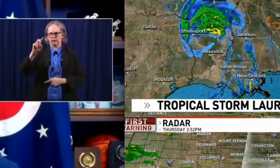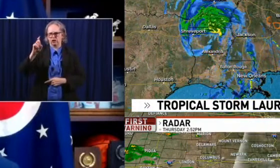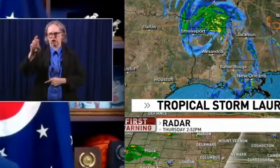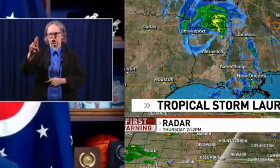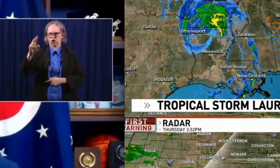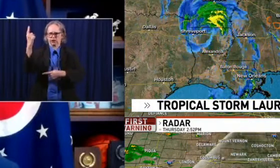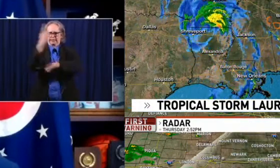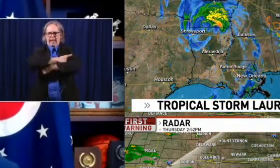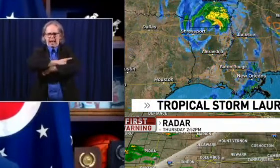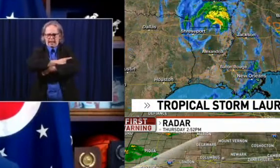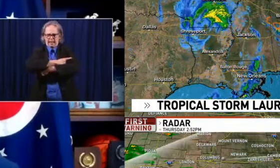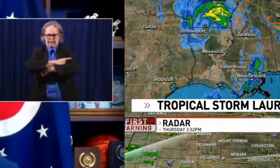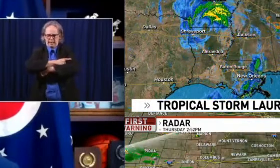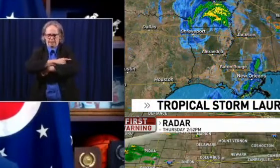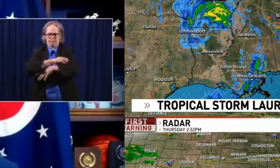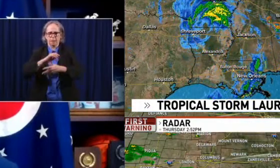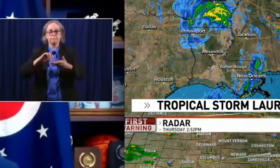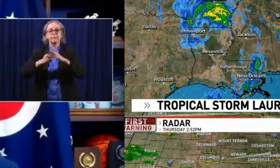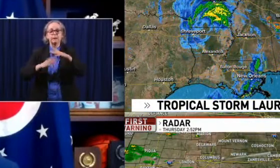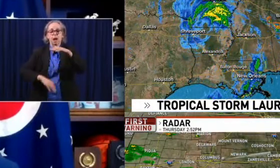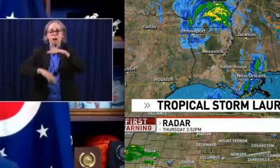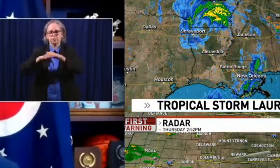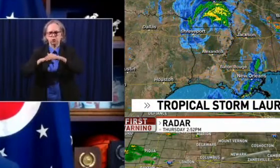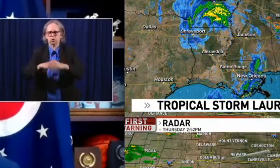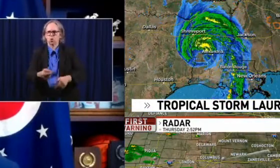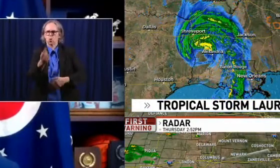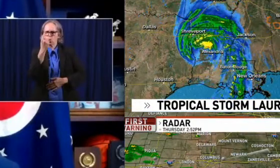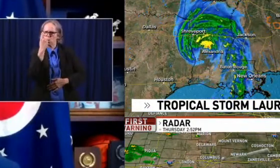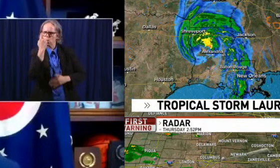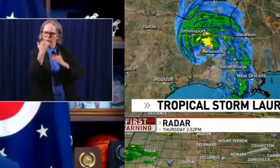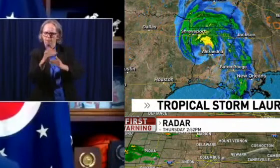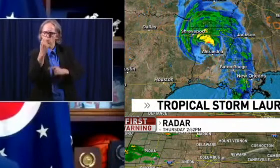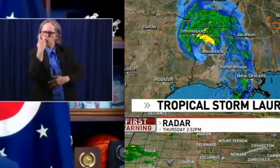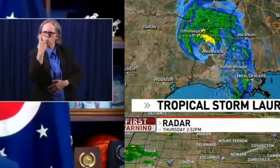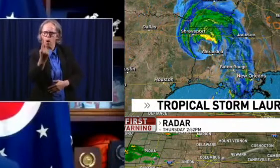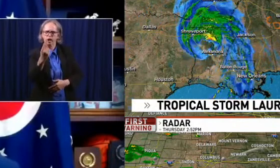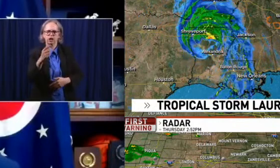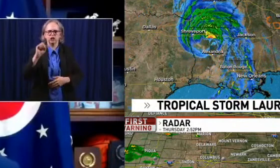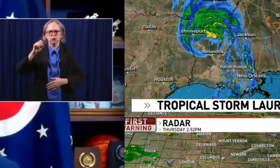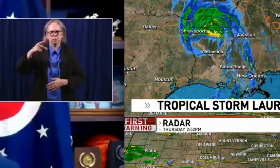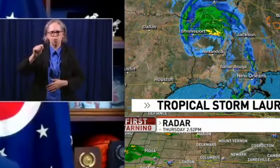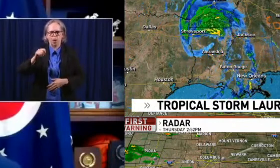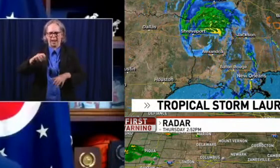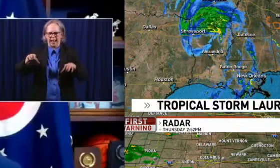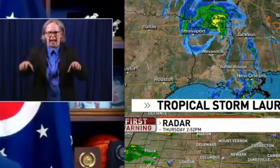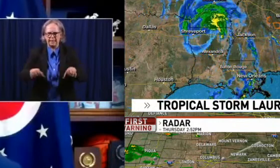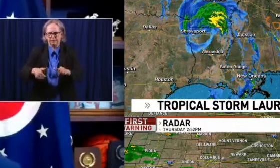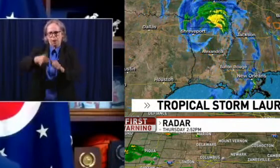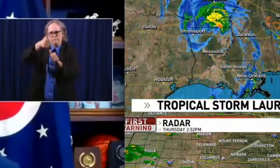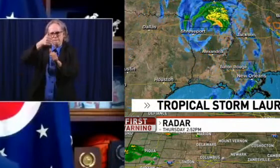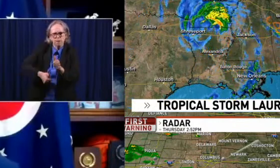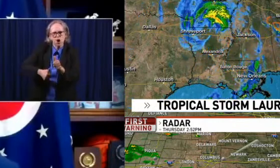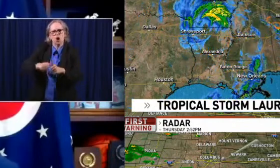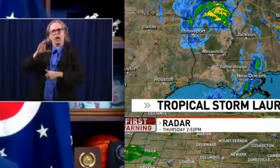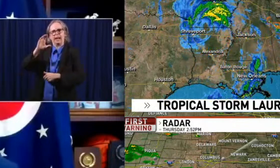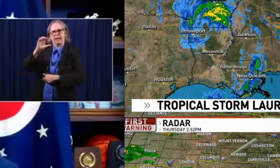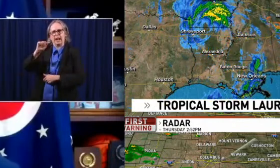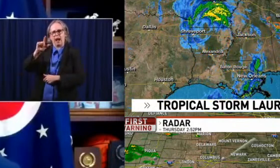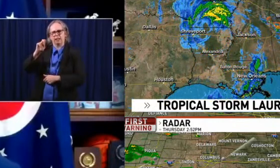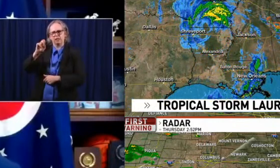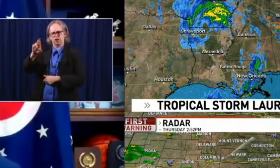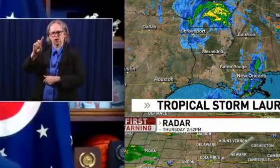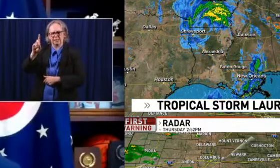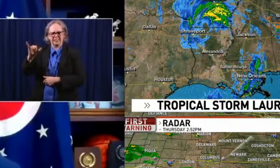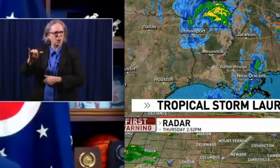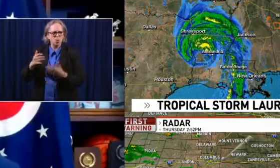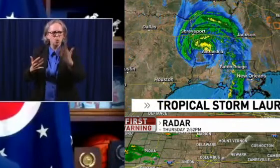more than one contest or game in any calendar day. Why? Well, it's just a logistics issue that some schools were bumping up against.